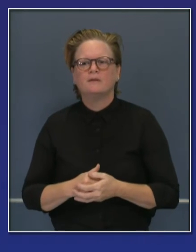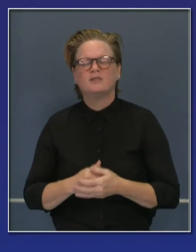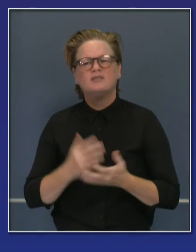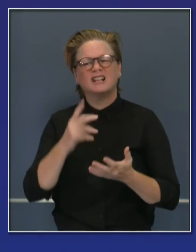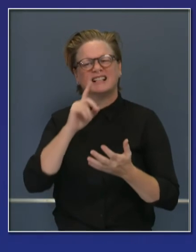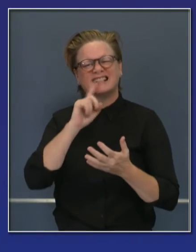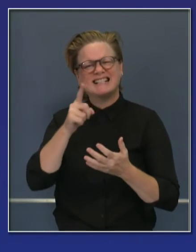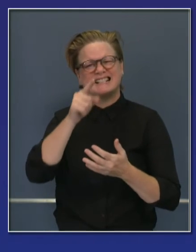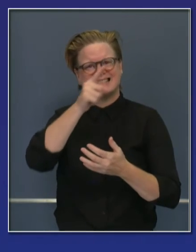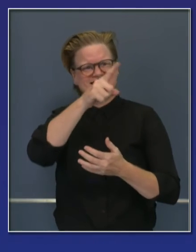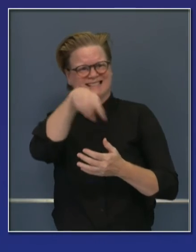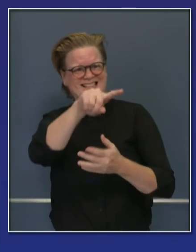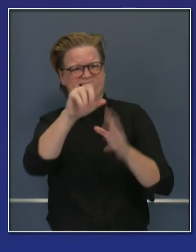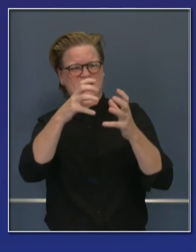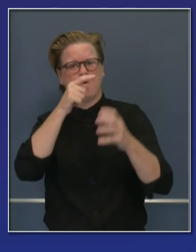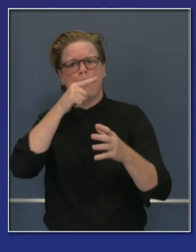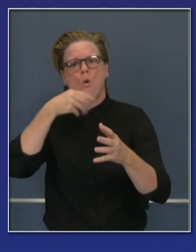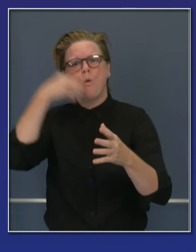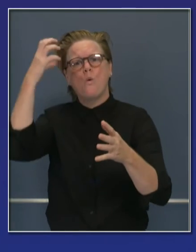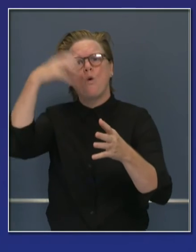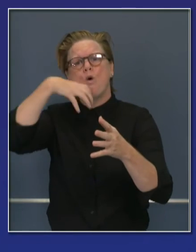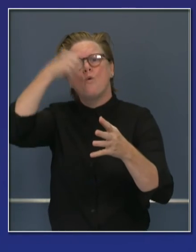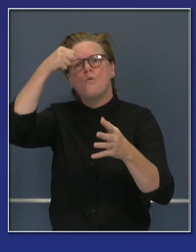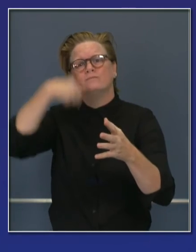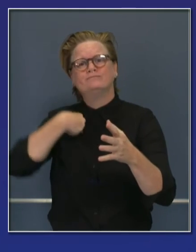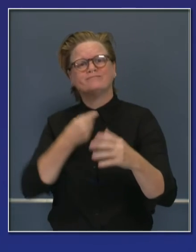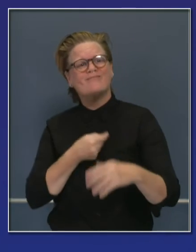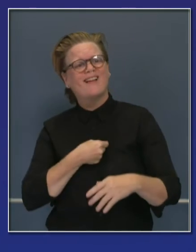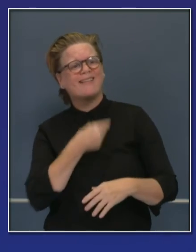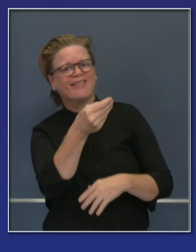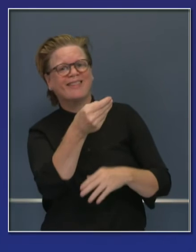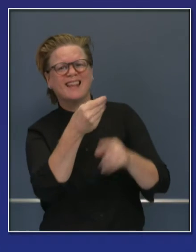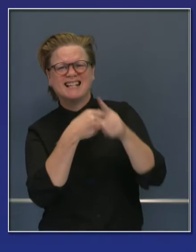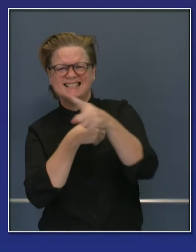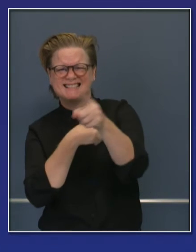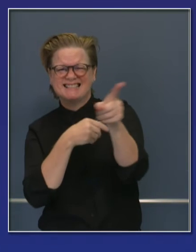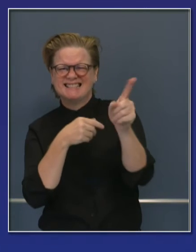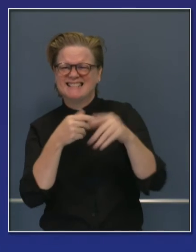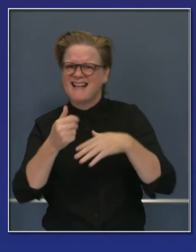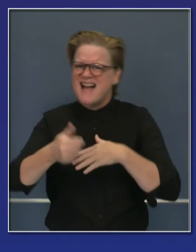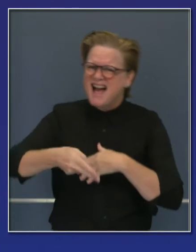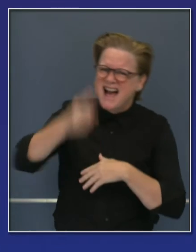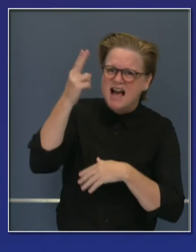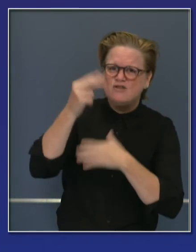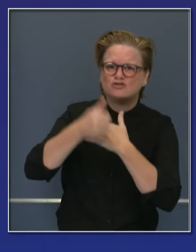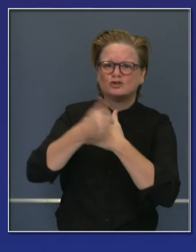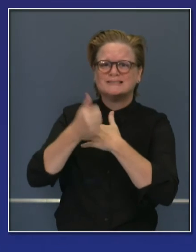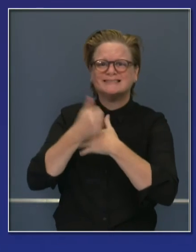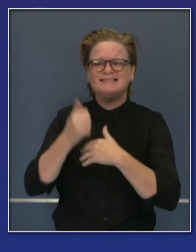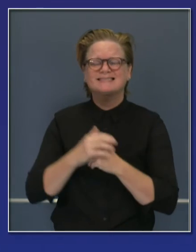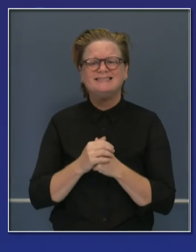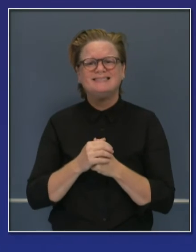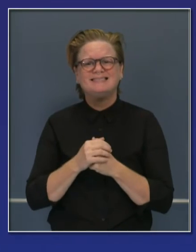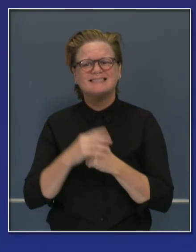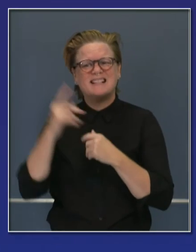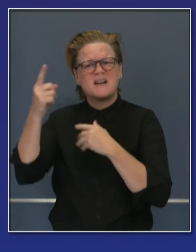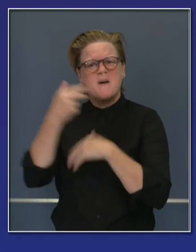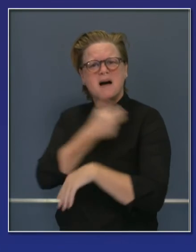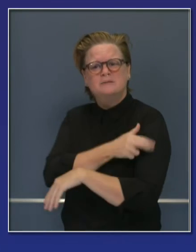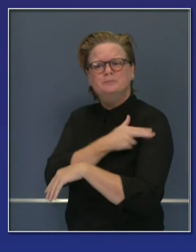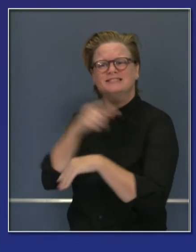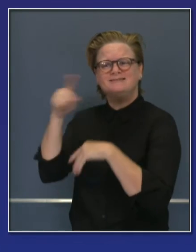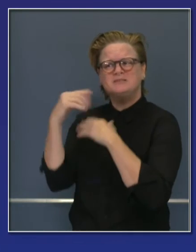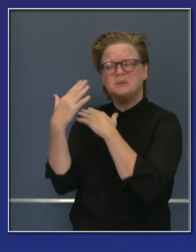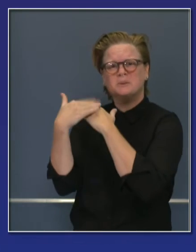to just be very careful. We know that our hospitals already are seeing levels of surge that they've never seen